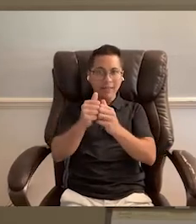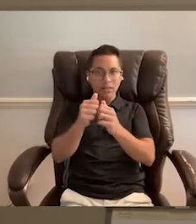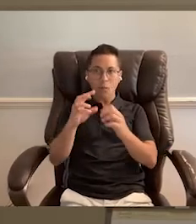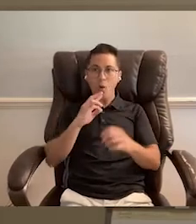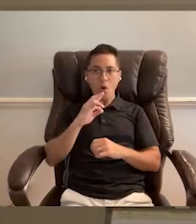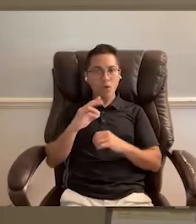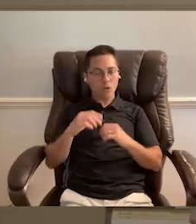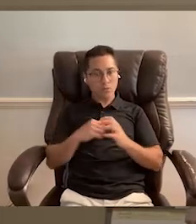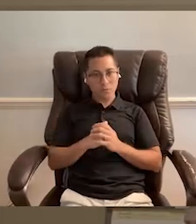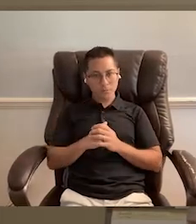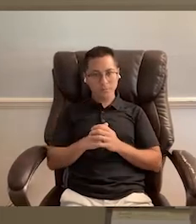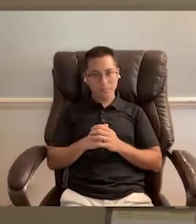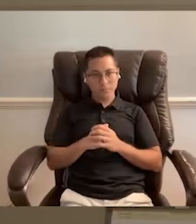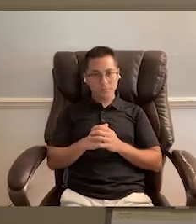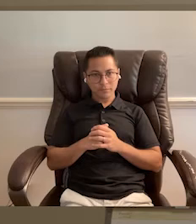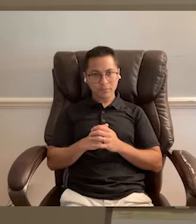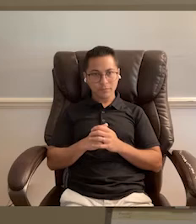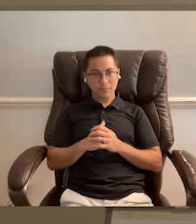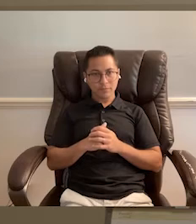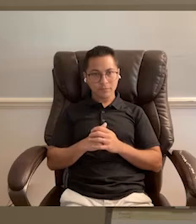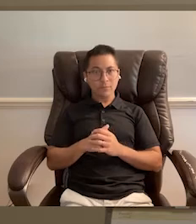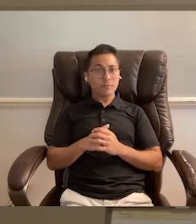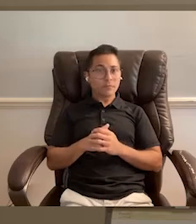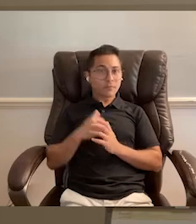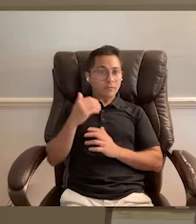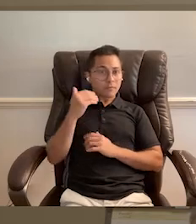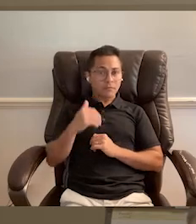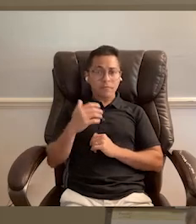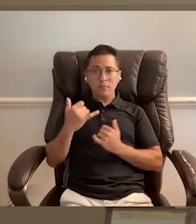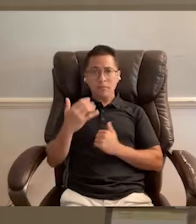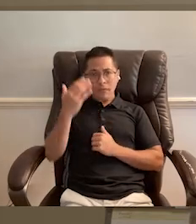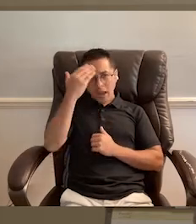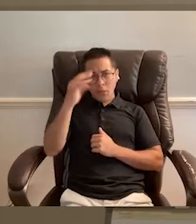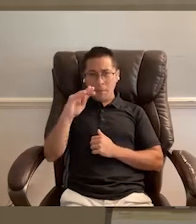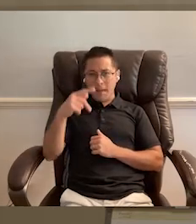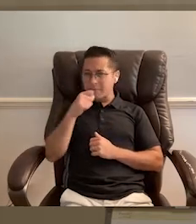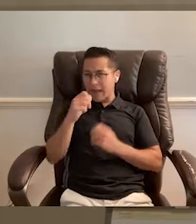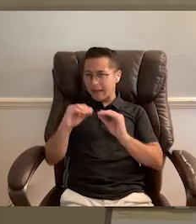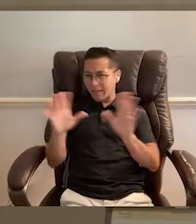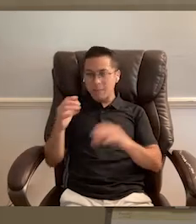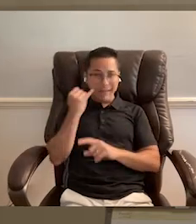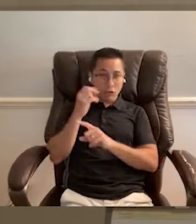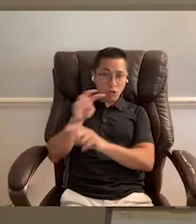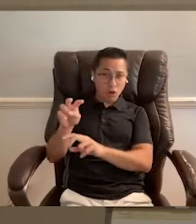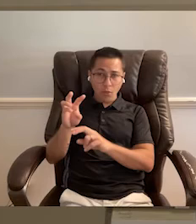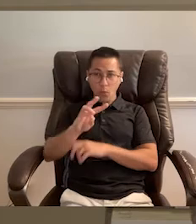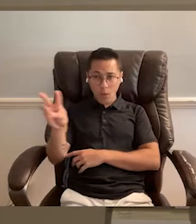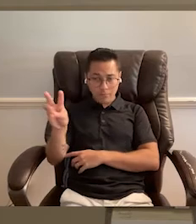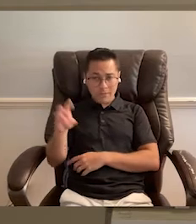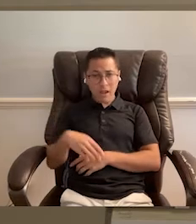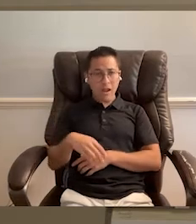that's great. Then we're able to contact a vendor and then provide that recommendation. If it's something that is off the shelf but needs